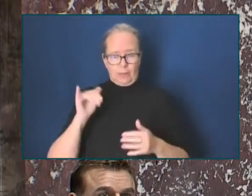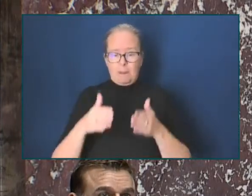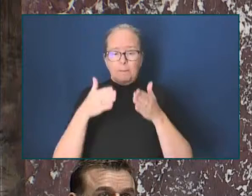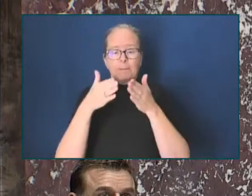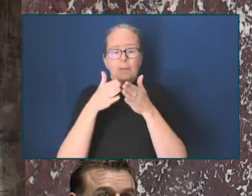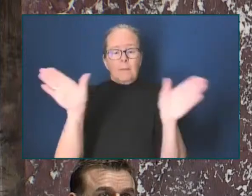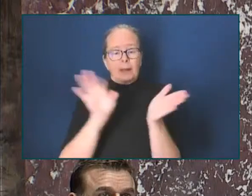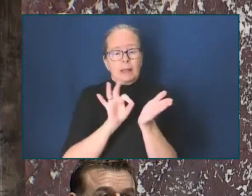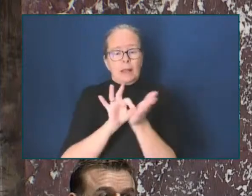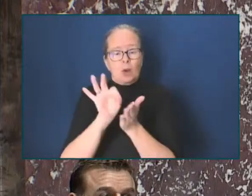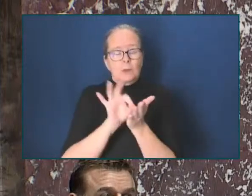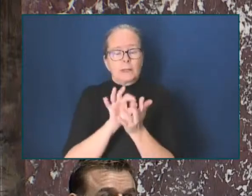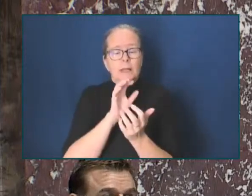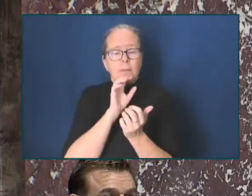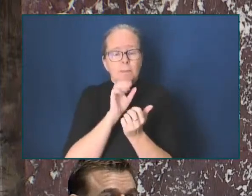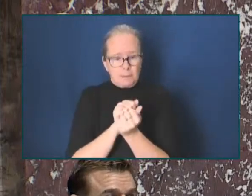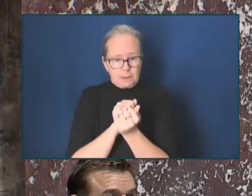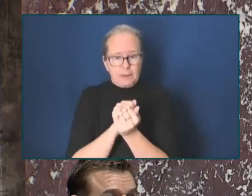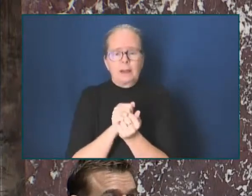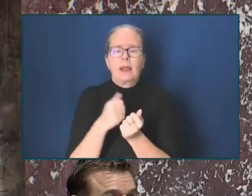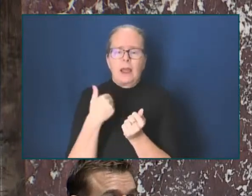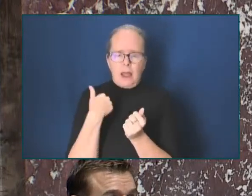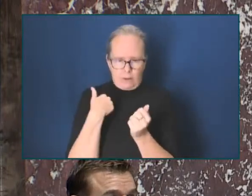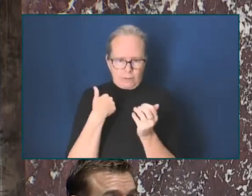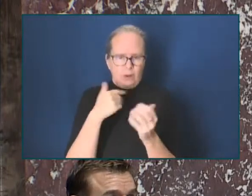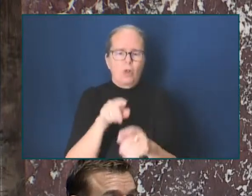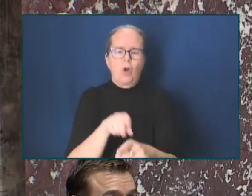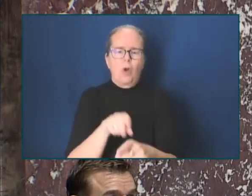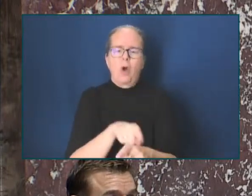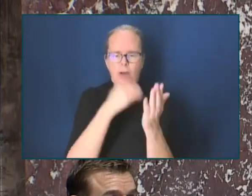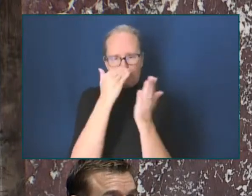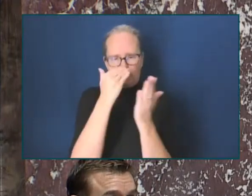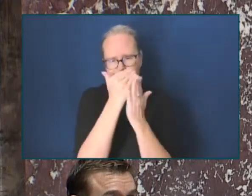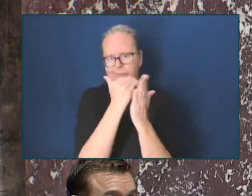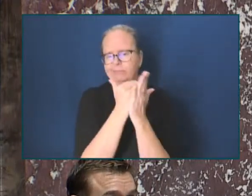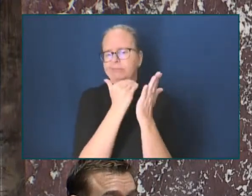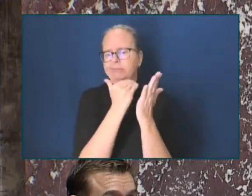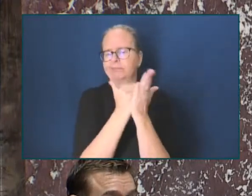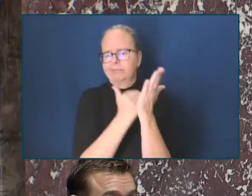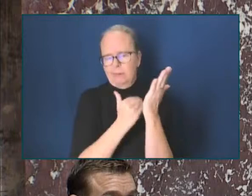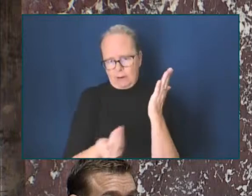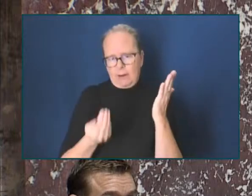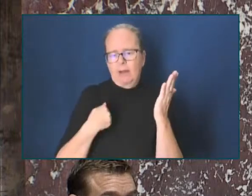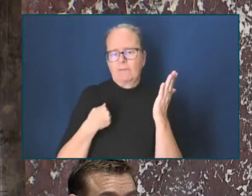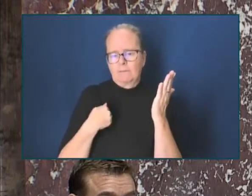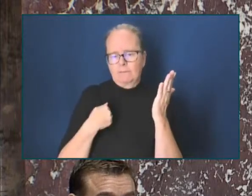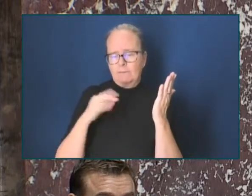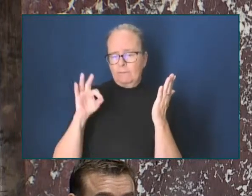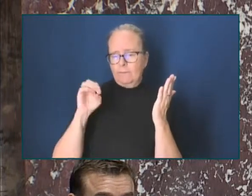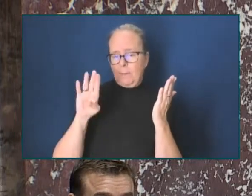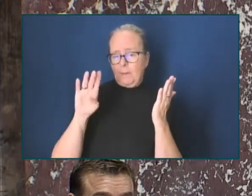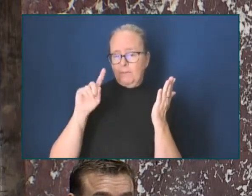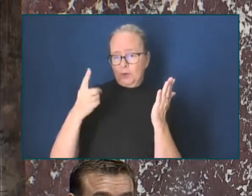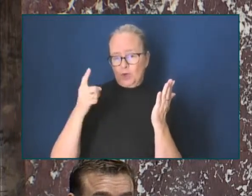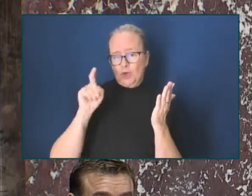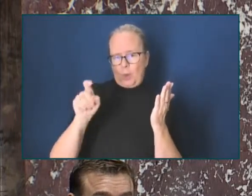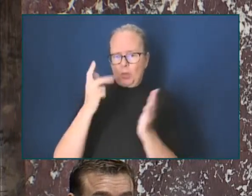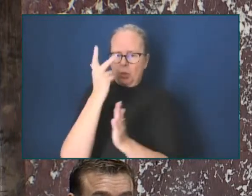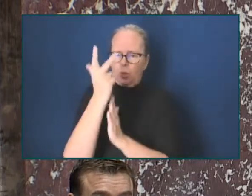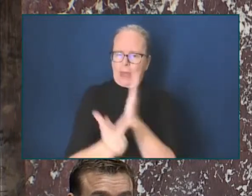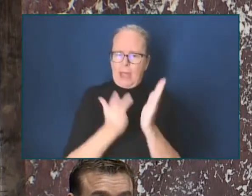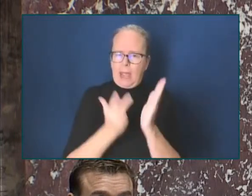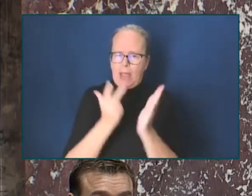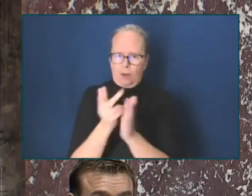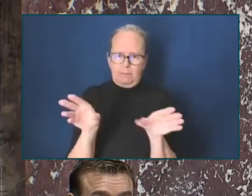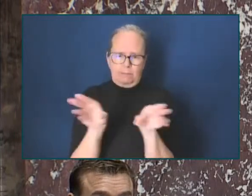finalizing that. It was originally supposed to be a 3-hour meeting on February 1st to go over the Auditor General's 3-year rolling average fiscal